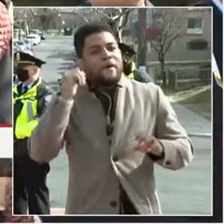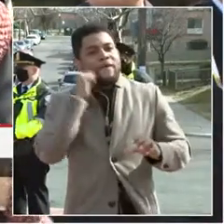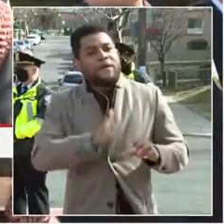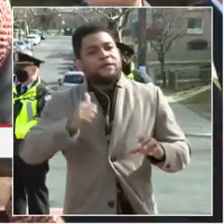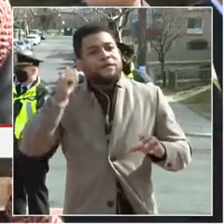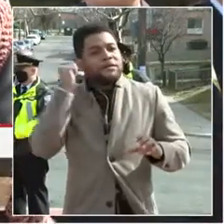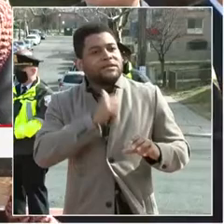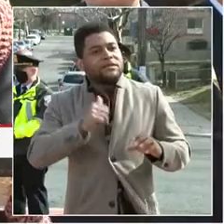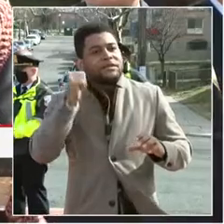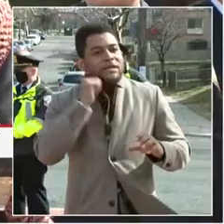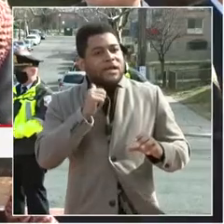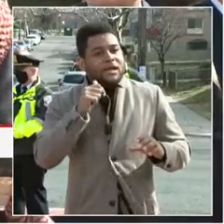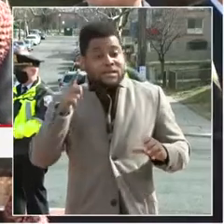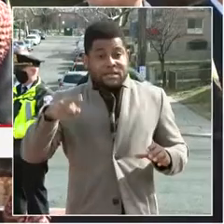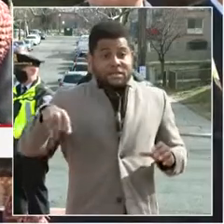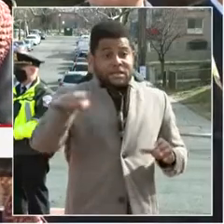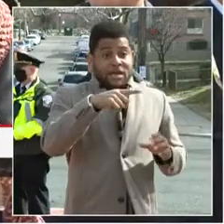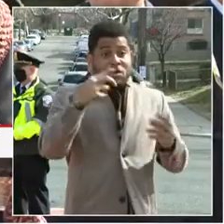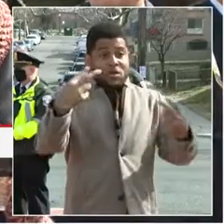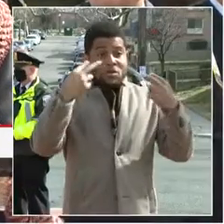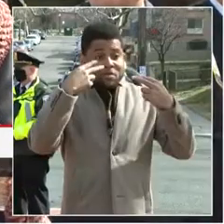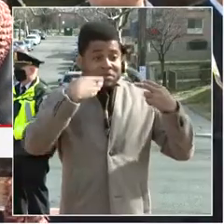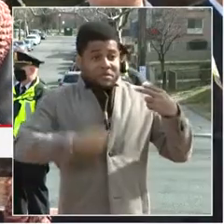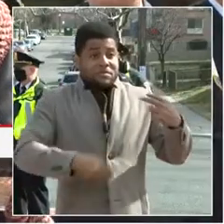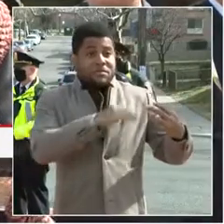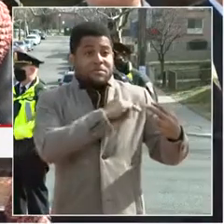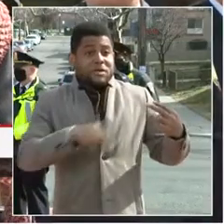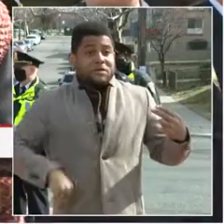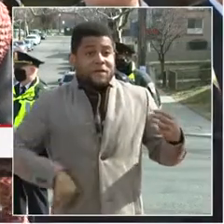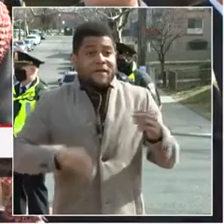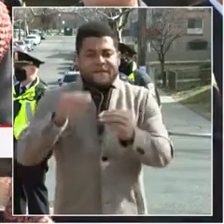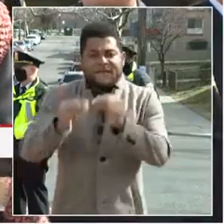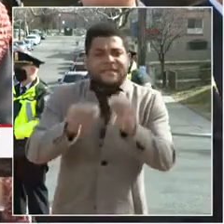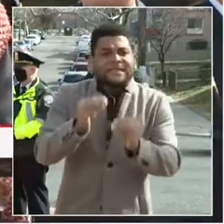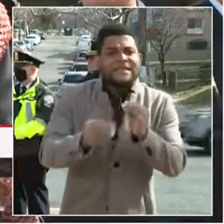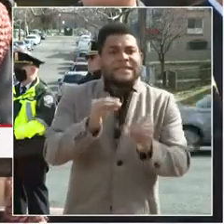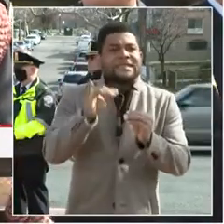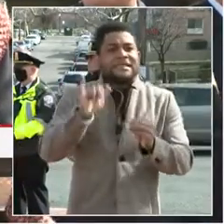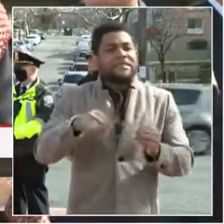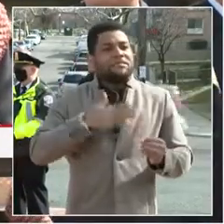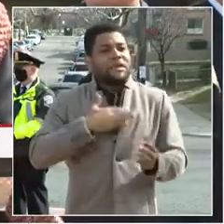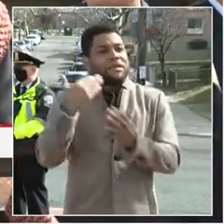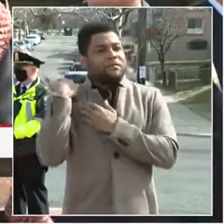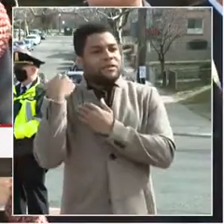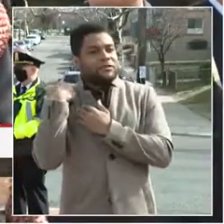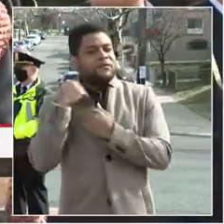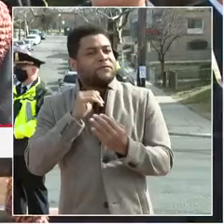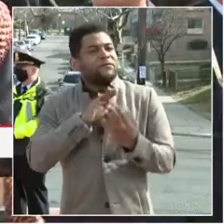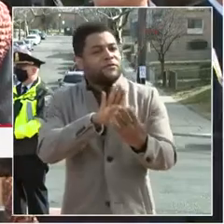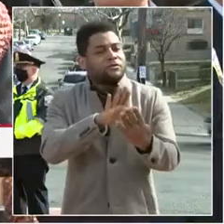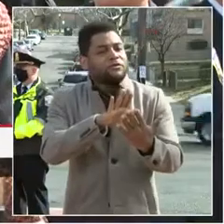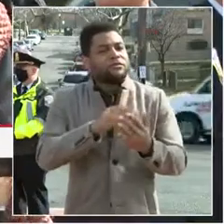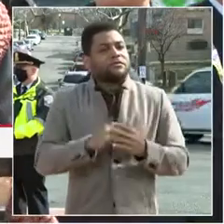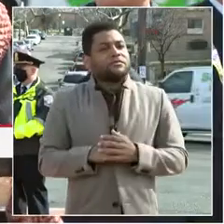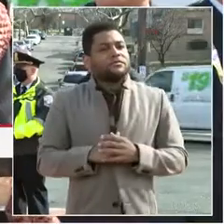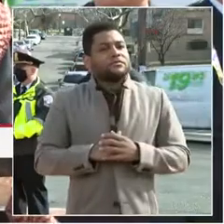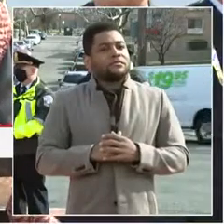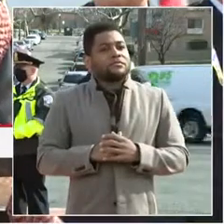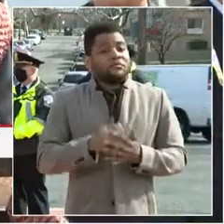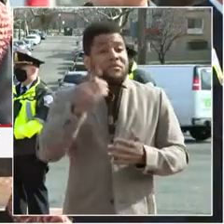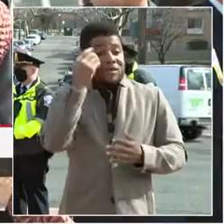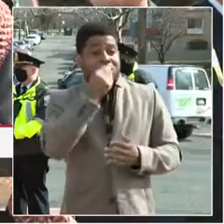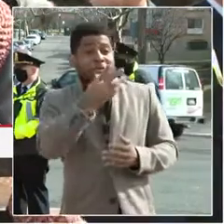the mayor to make fixes where fixes need to happen. The truth is, I've enjoyed incredible